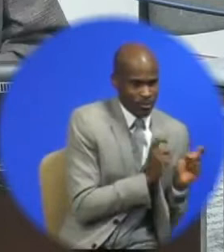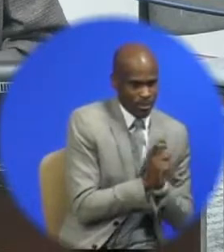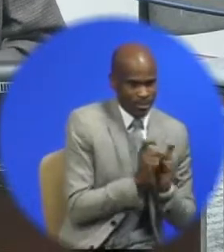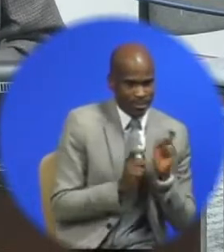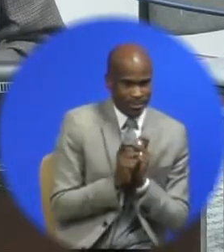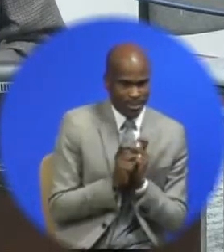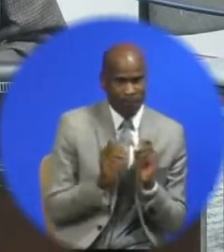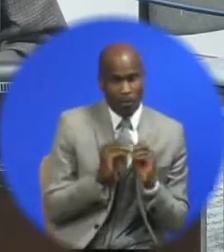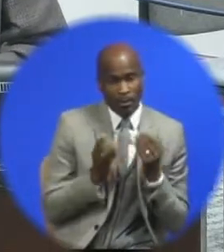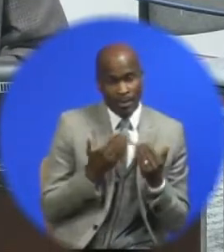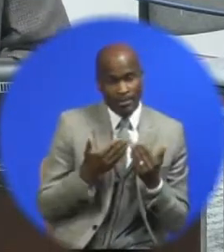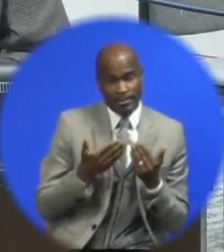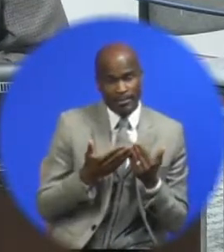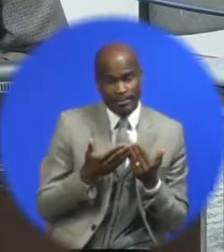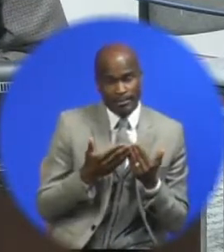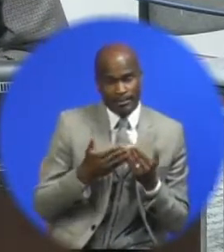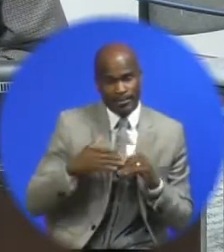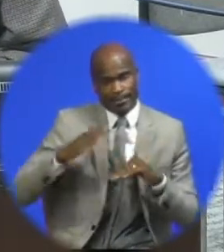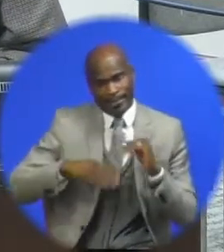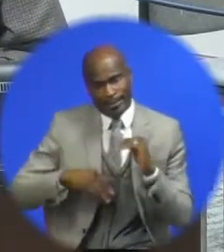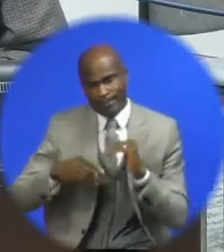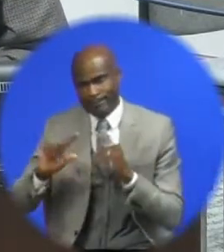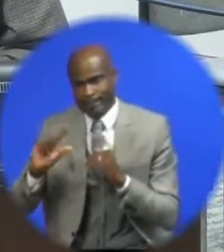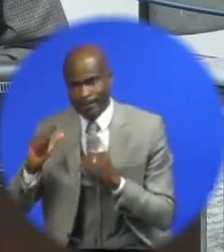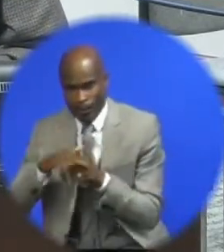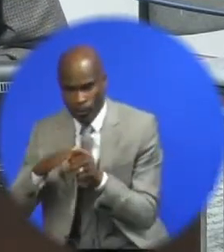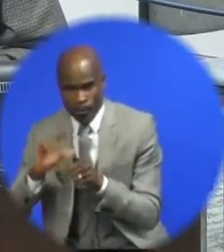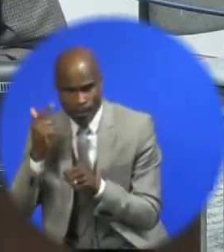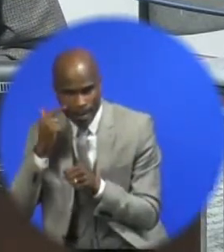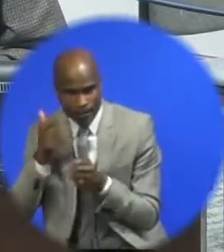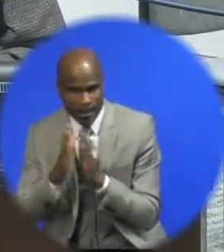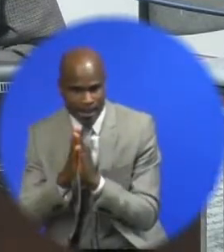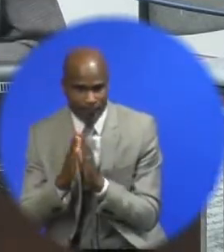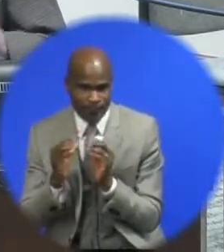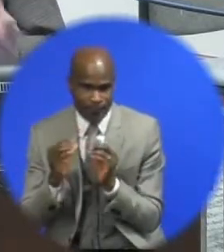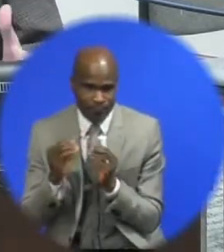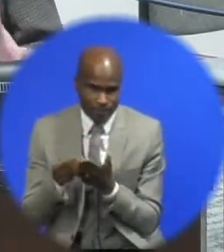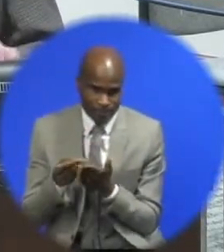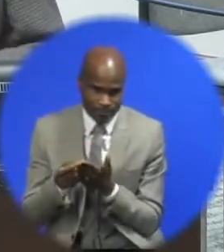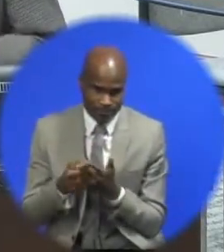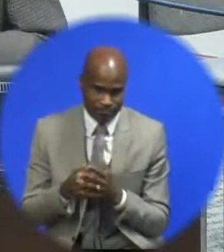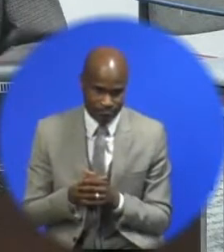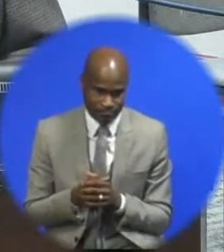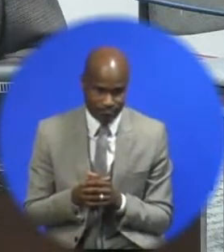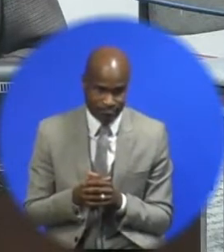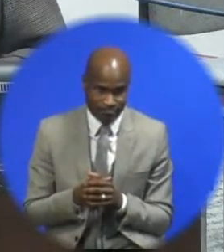local government to ask for donations for something.